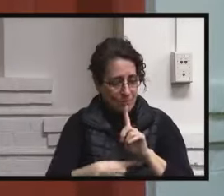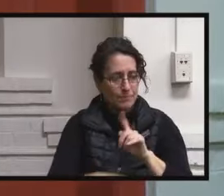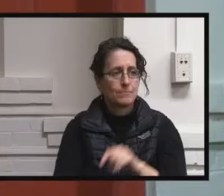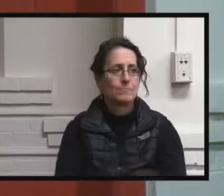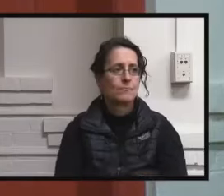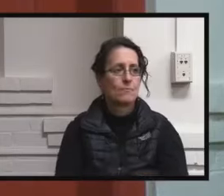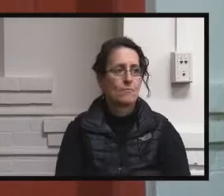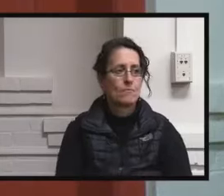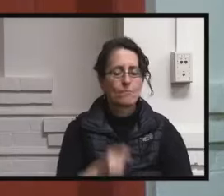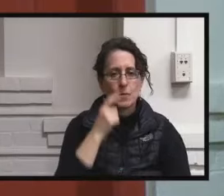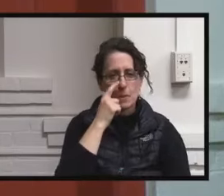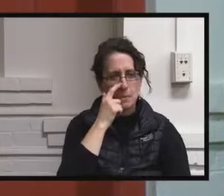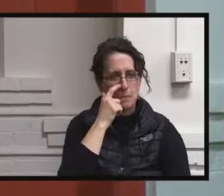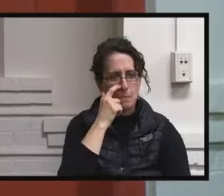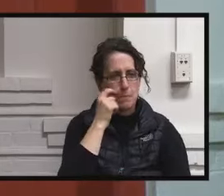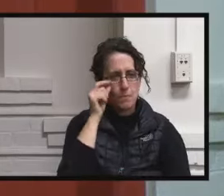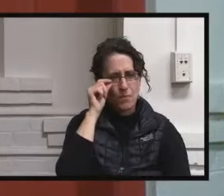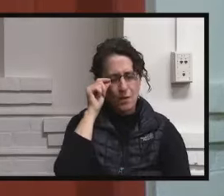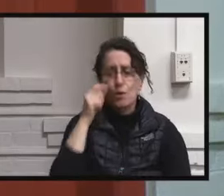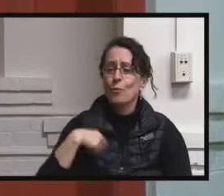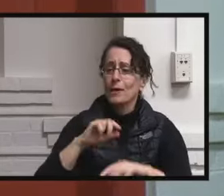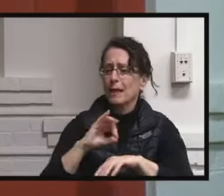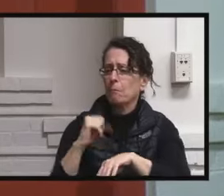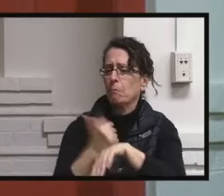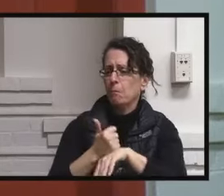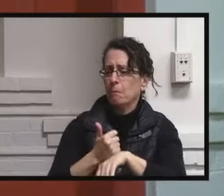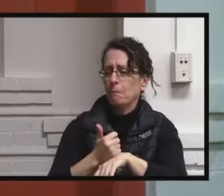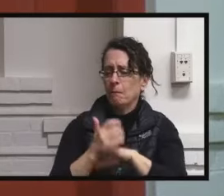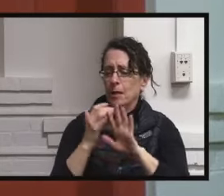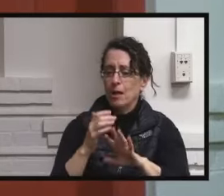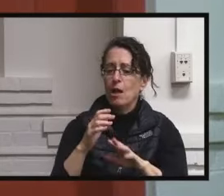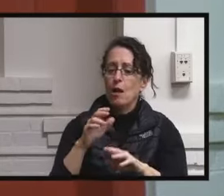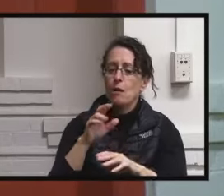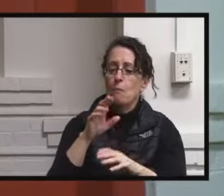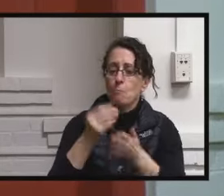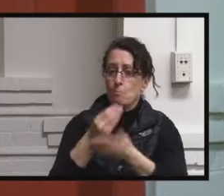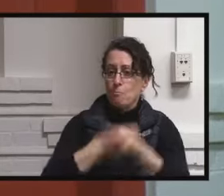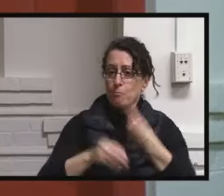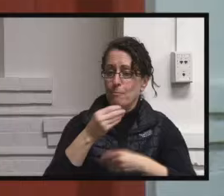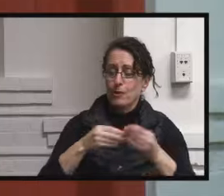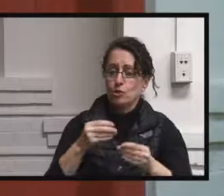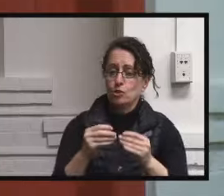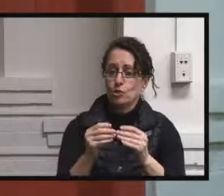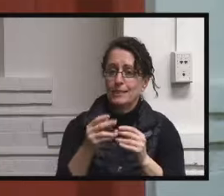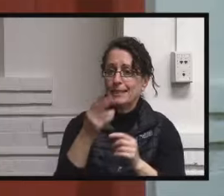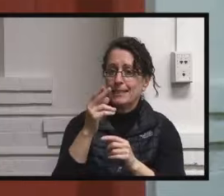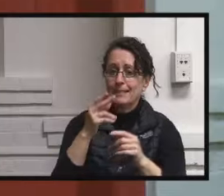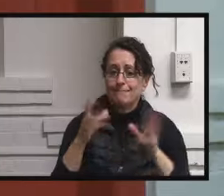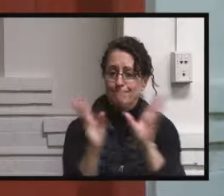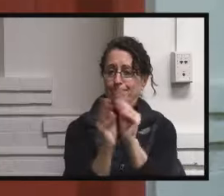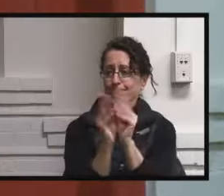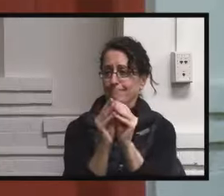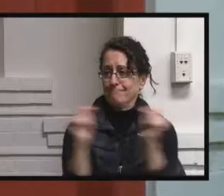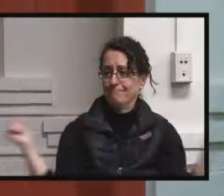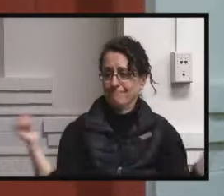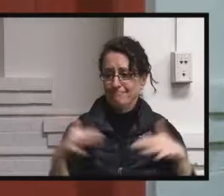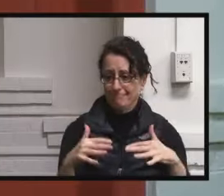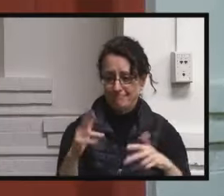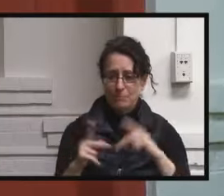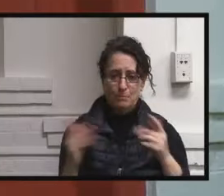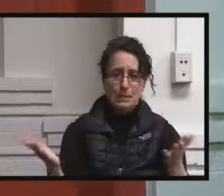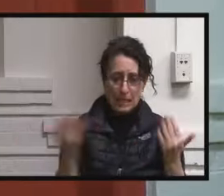hearing, our budgetary hearing, is going to be on the 14th? What's the